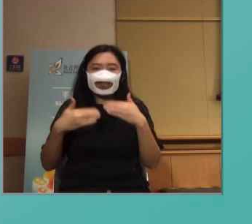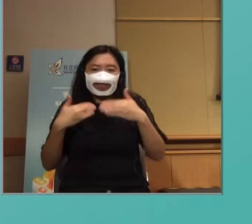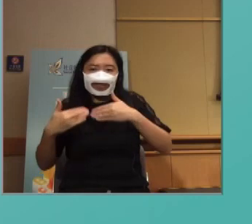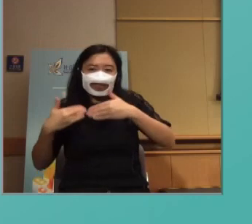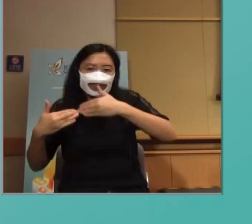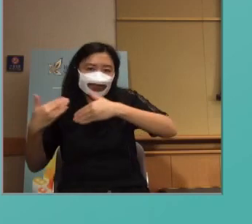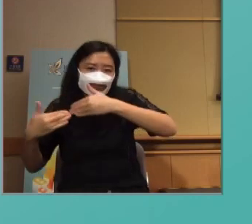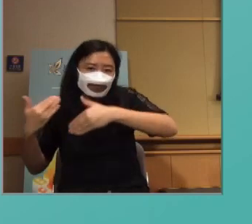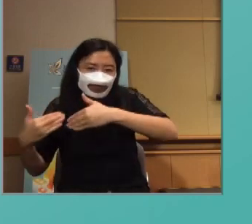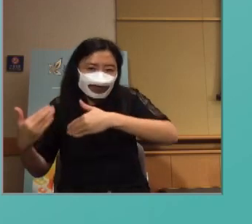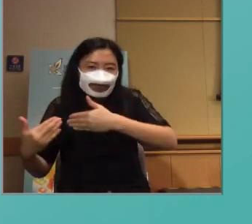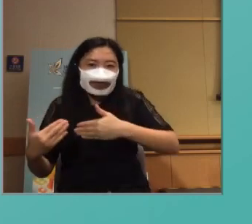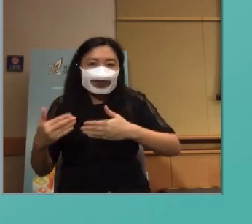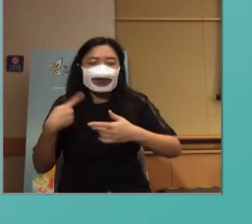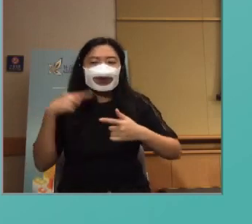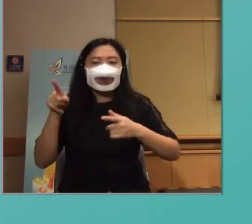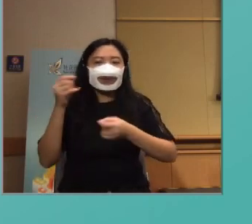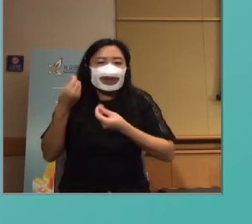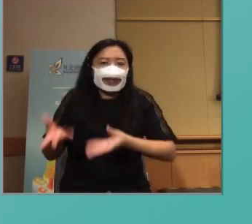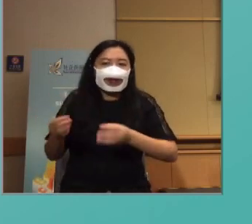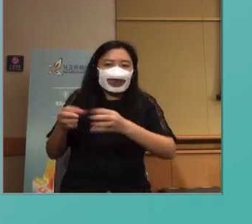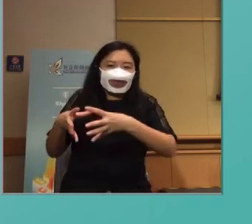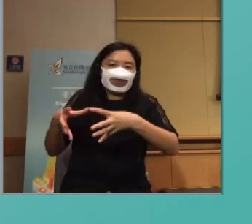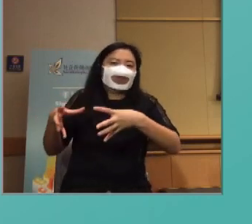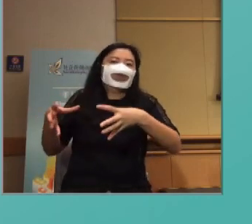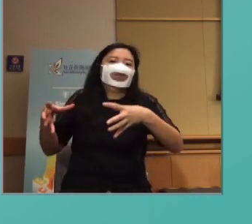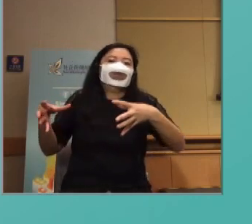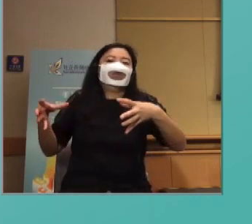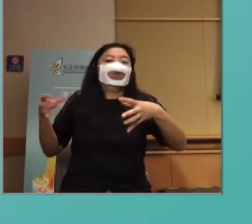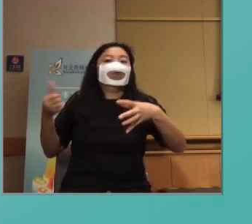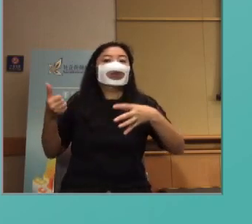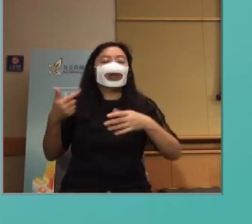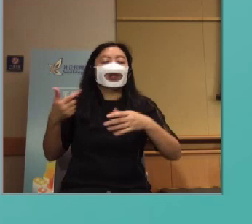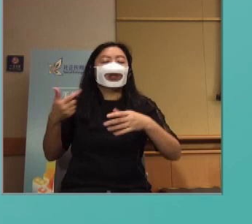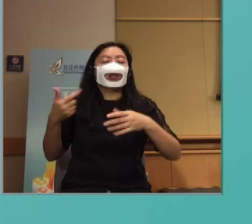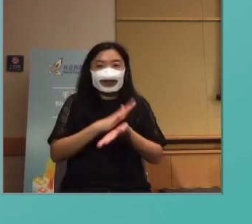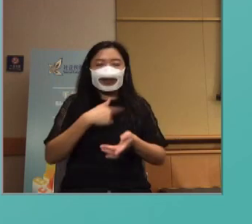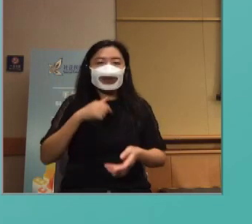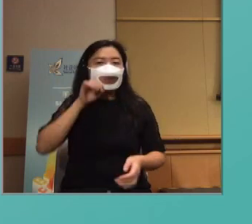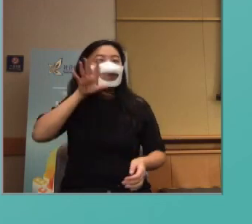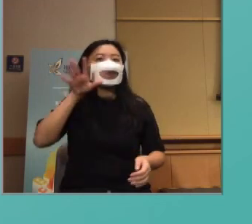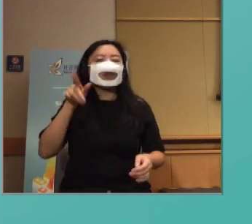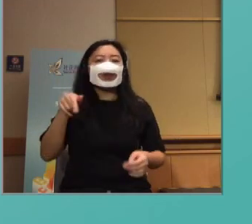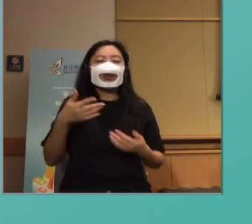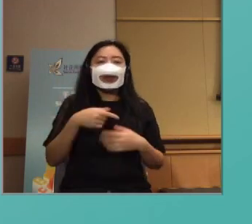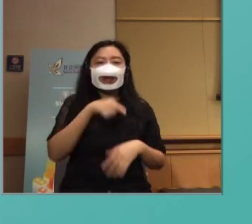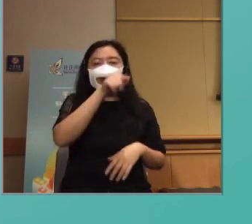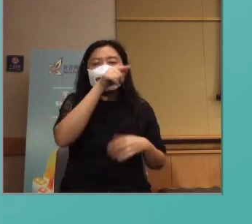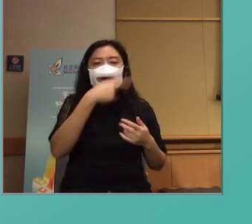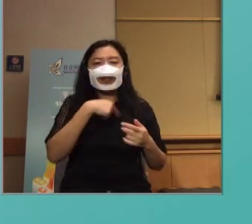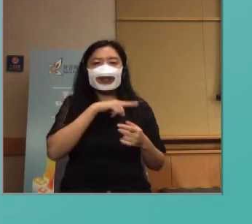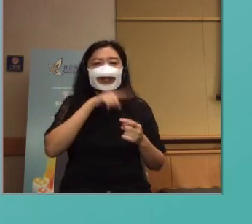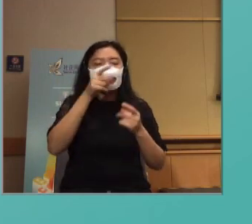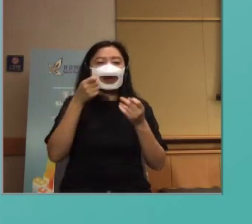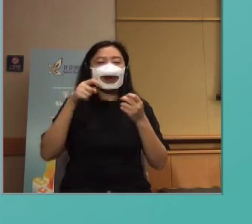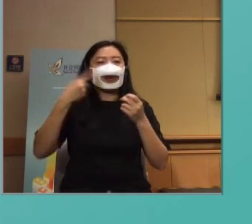I'm really proud and happy that I got to launch my Sandbox game on Alpha 3. That's a big deal to me because